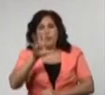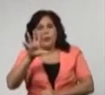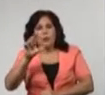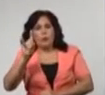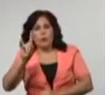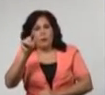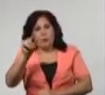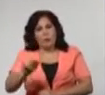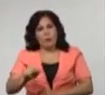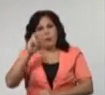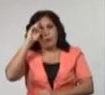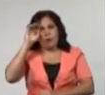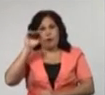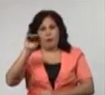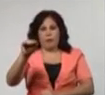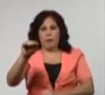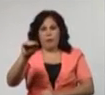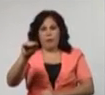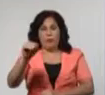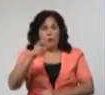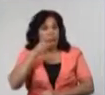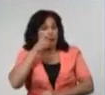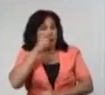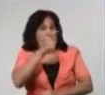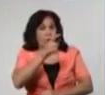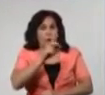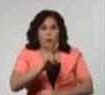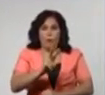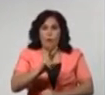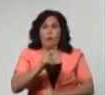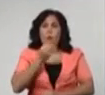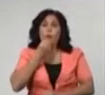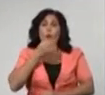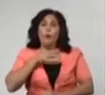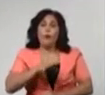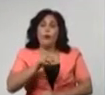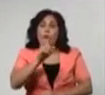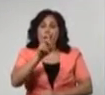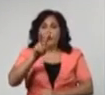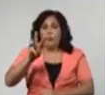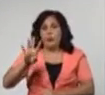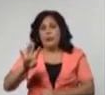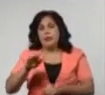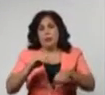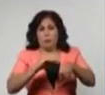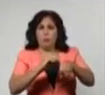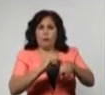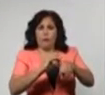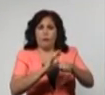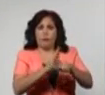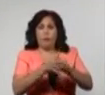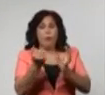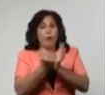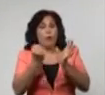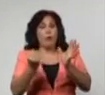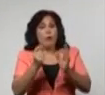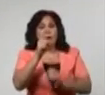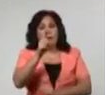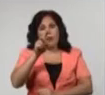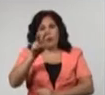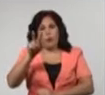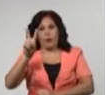259 patients hospitalized, 12 of them under surveillance.